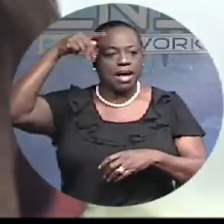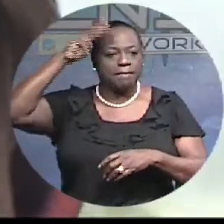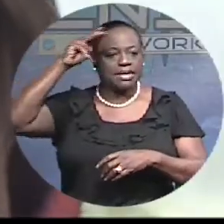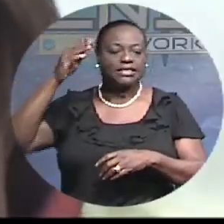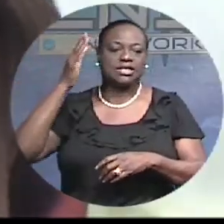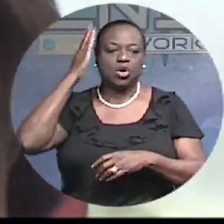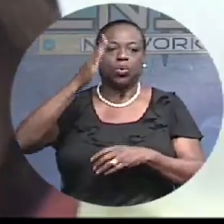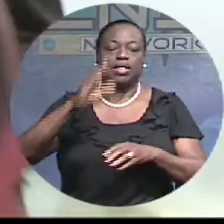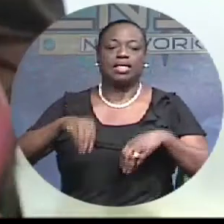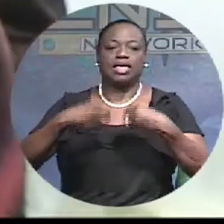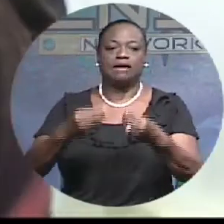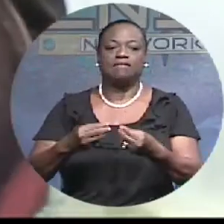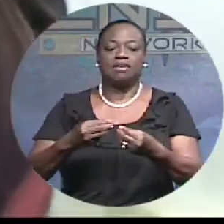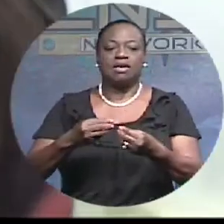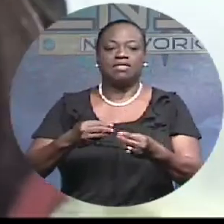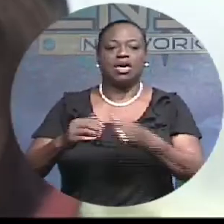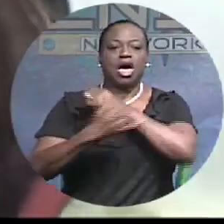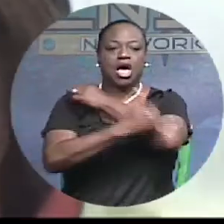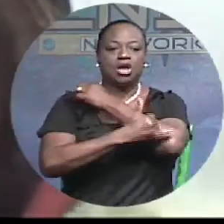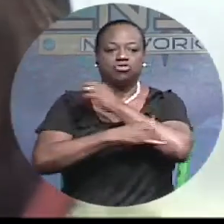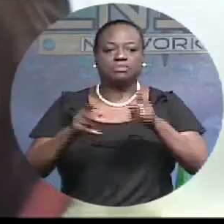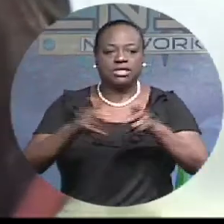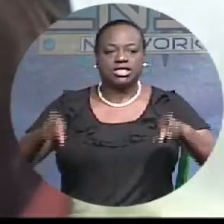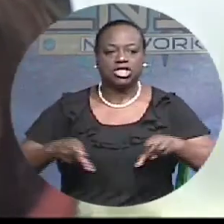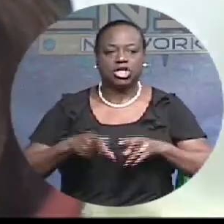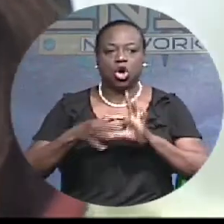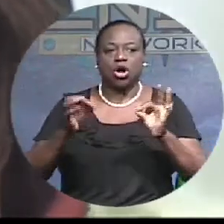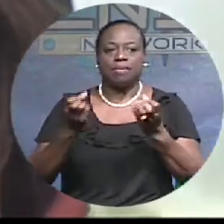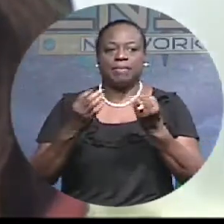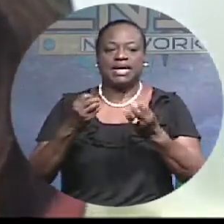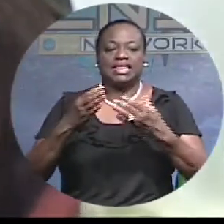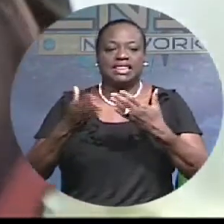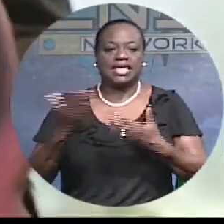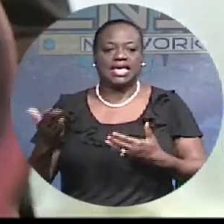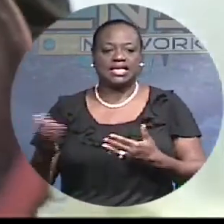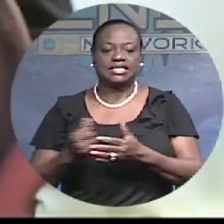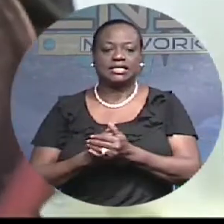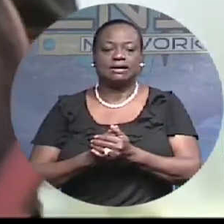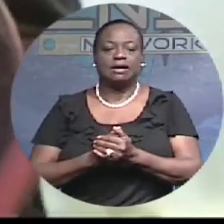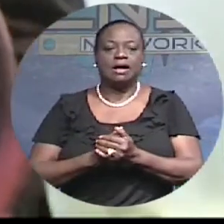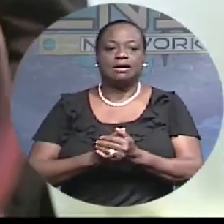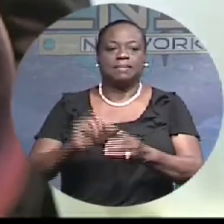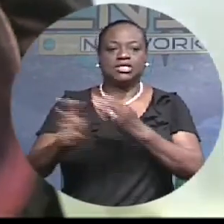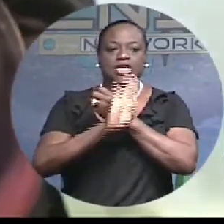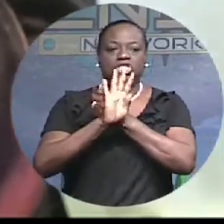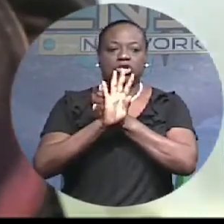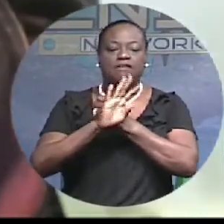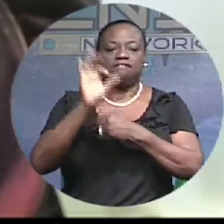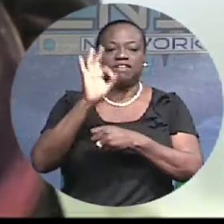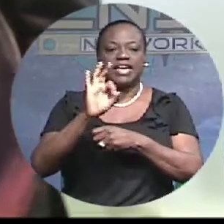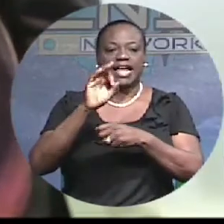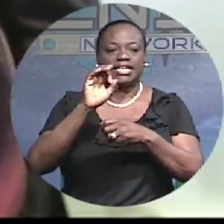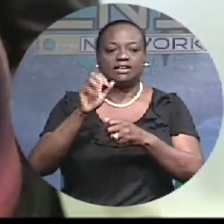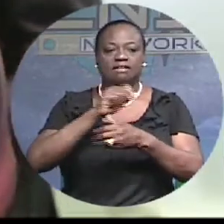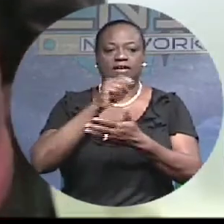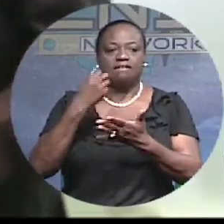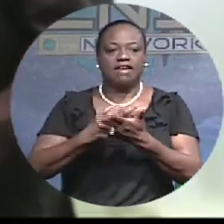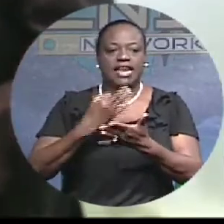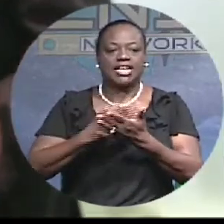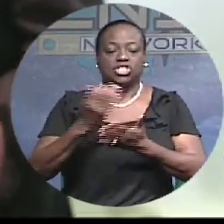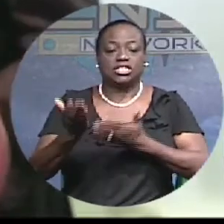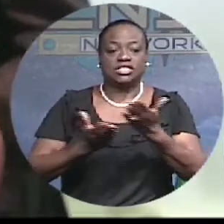to give the country's position on a whole range of matters, including the protection of our financial services, a need for global governance on